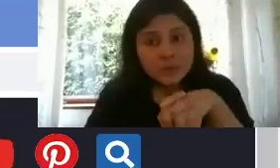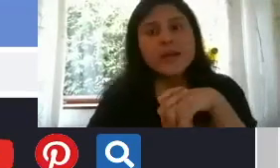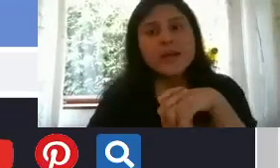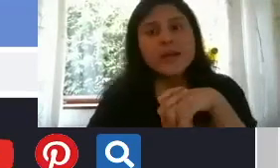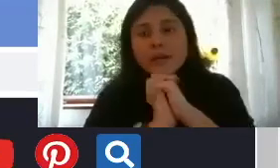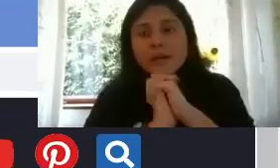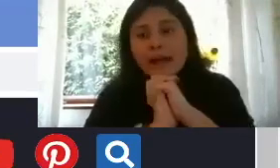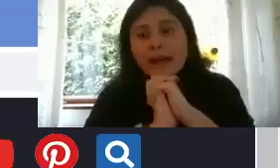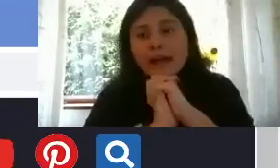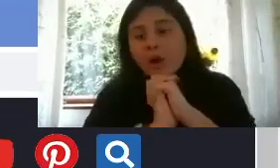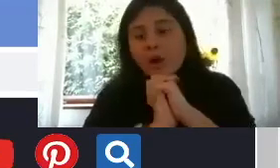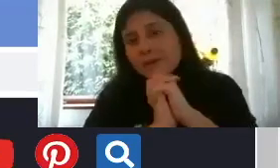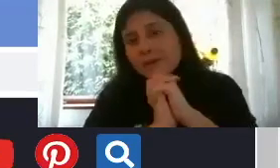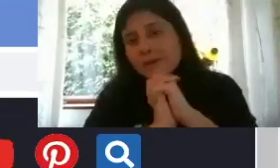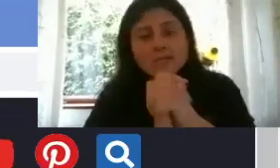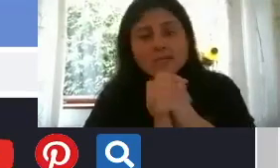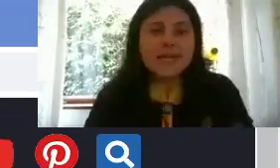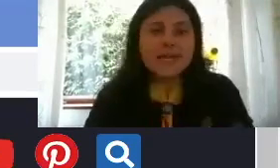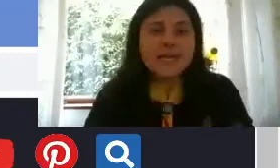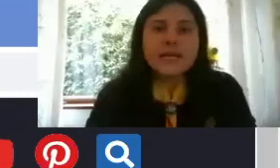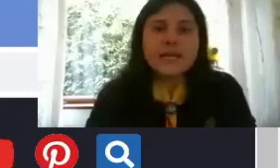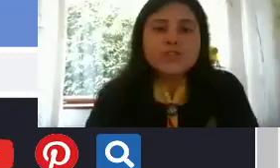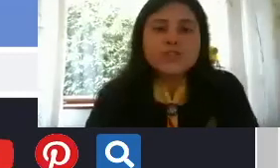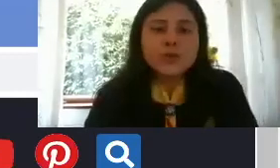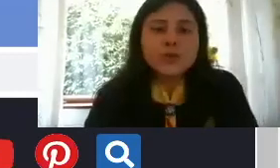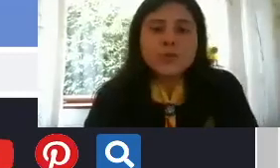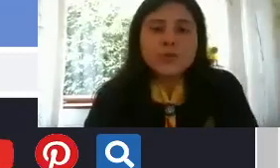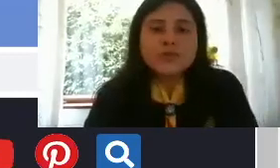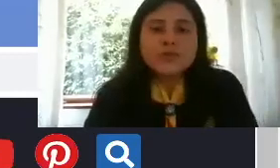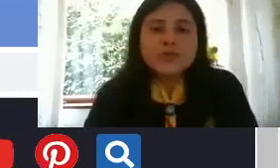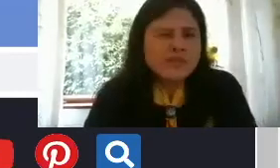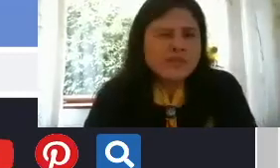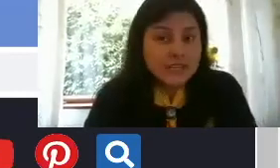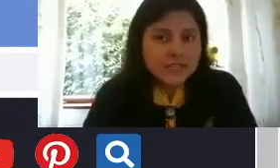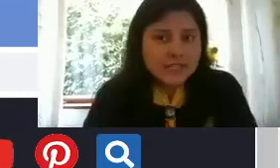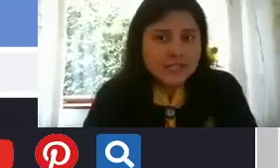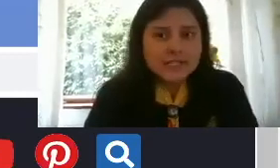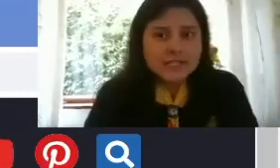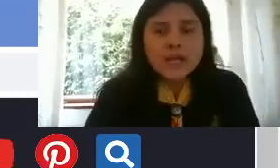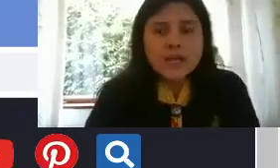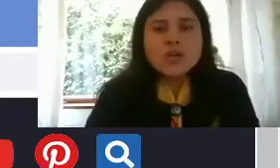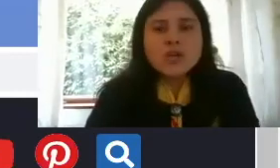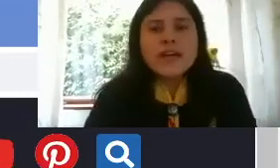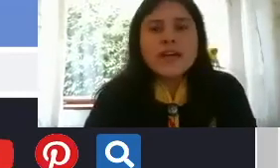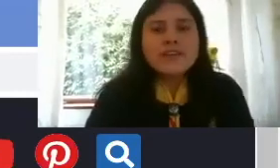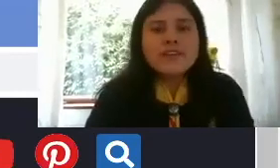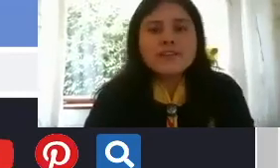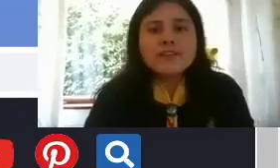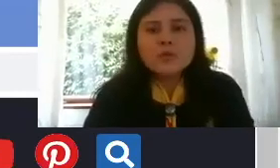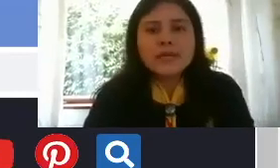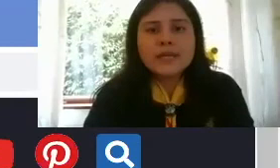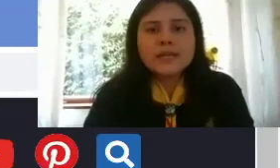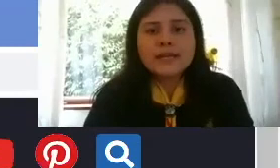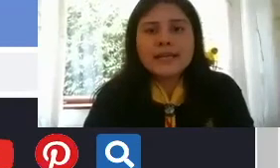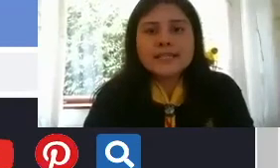important for those who are not able to work now, or businesses that need to have some financial assistance. So they are very informed